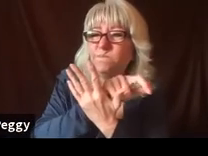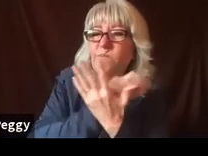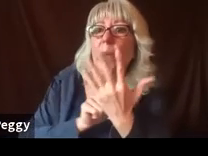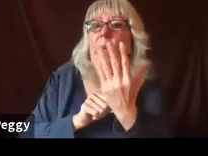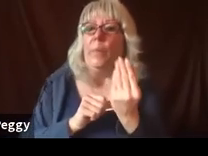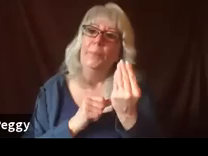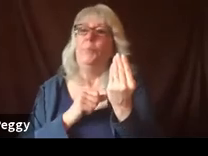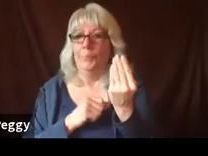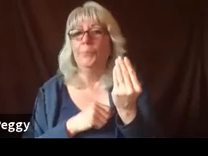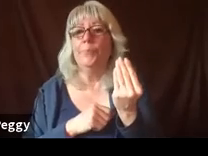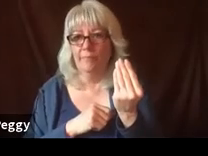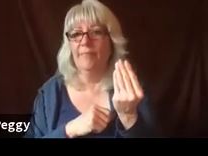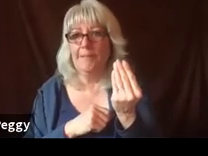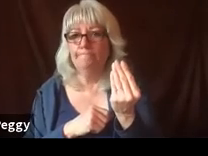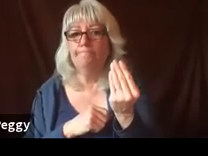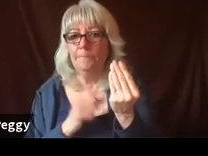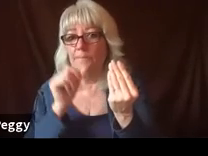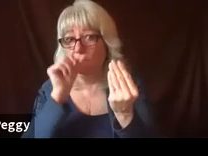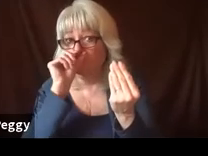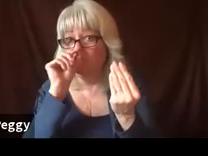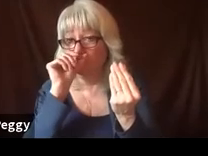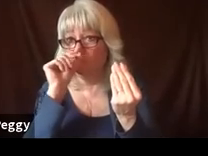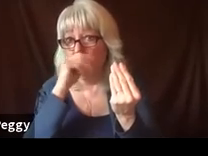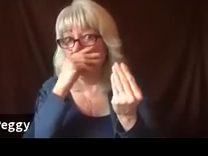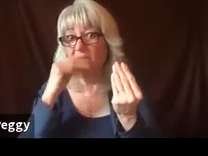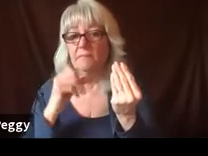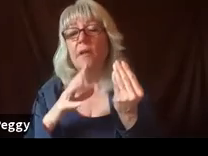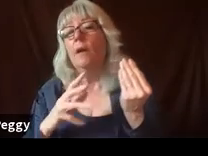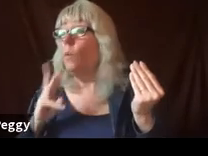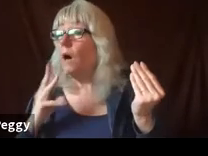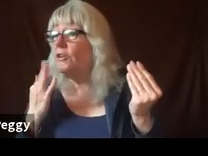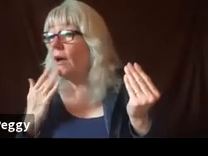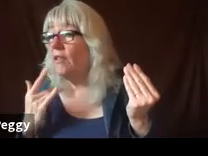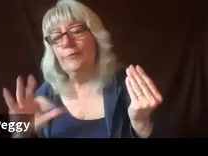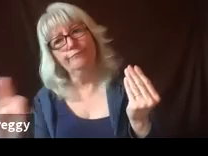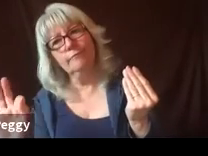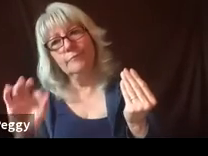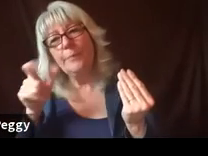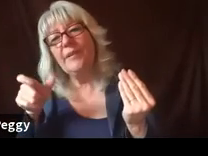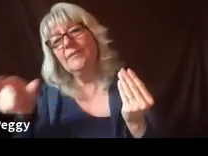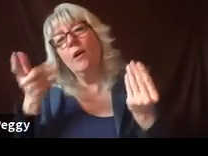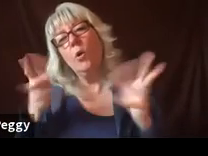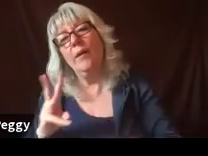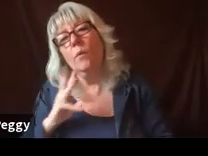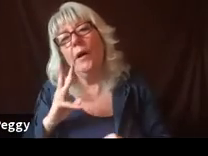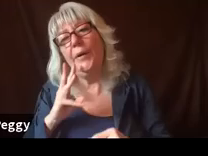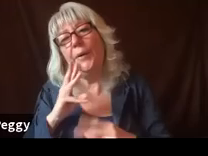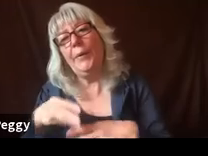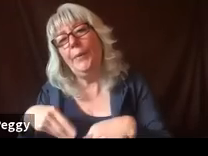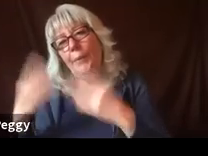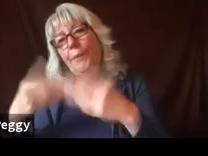back together in a point. This is not such a fear with watercolor painting because the watercolor is